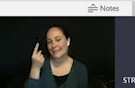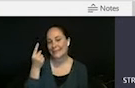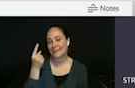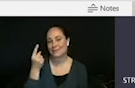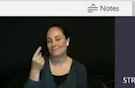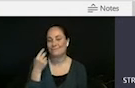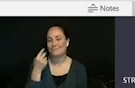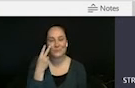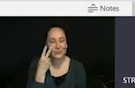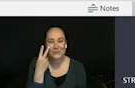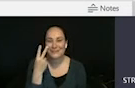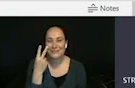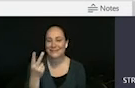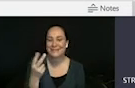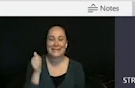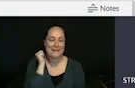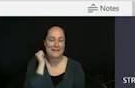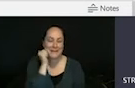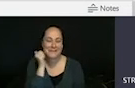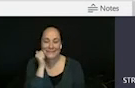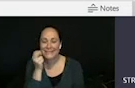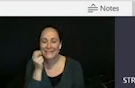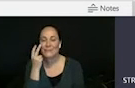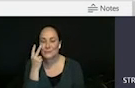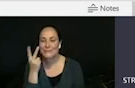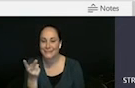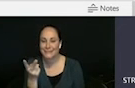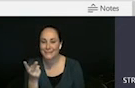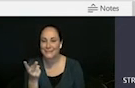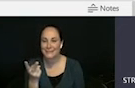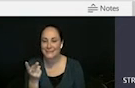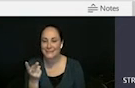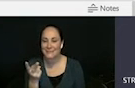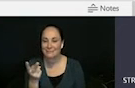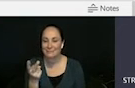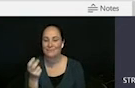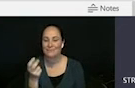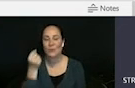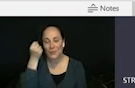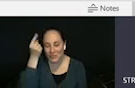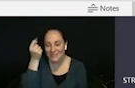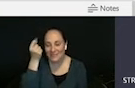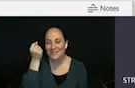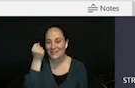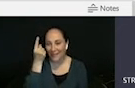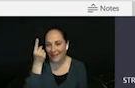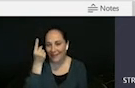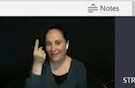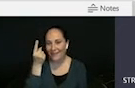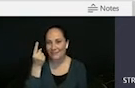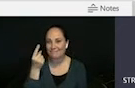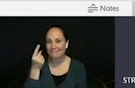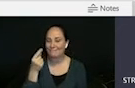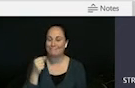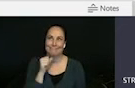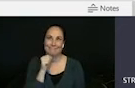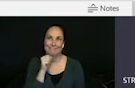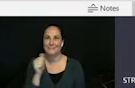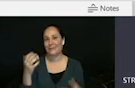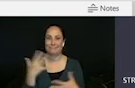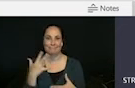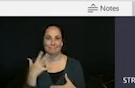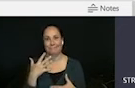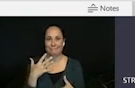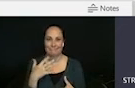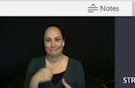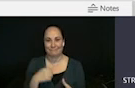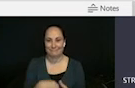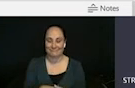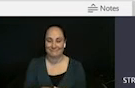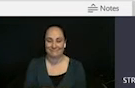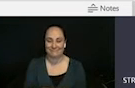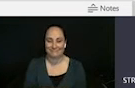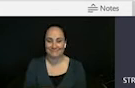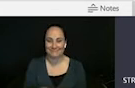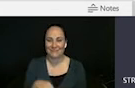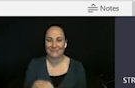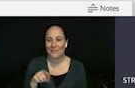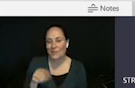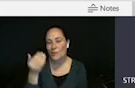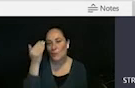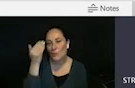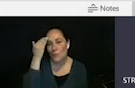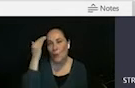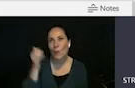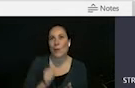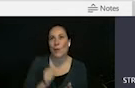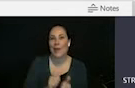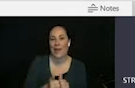day in the world around you. You see it. You already understand it. It's not scary. It's not terrifying. You know how it works. You just